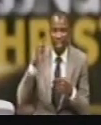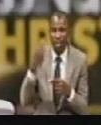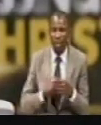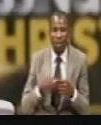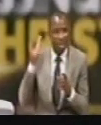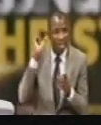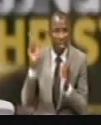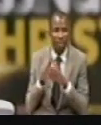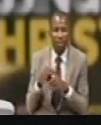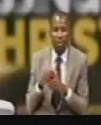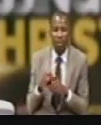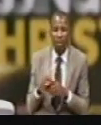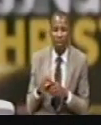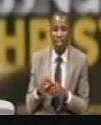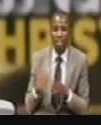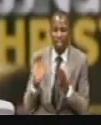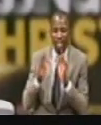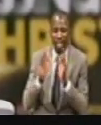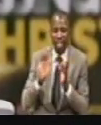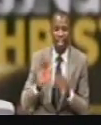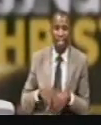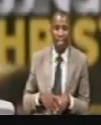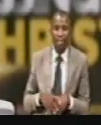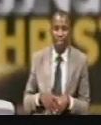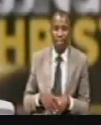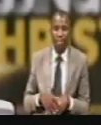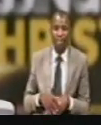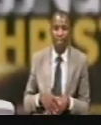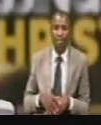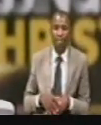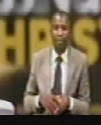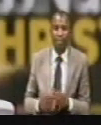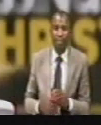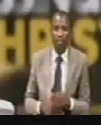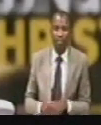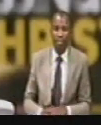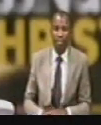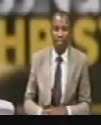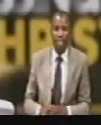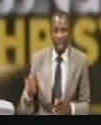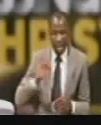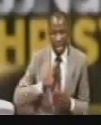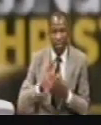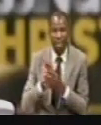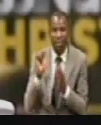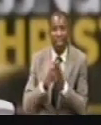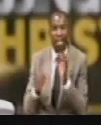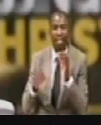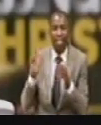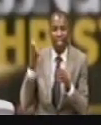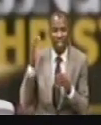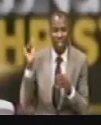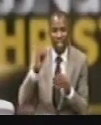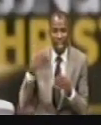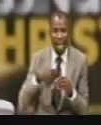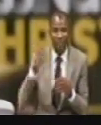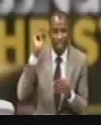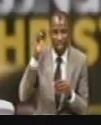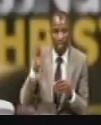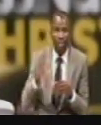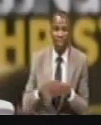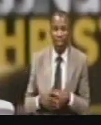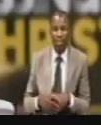Tonight is your night. Let's listen to social media or from any other location. If